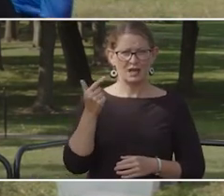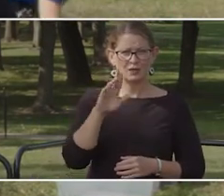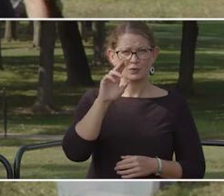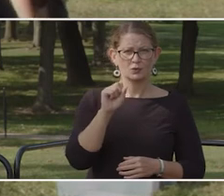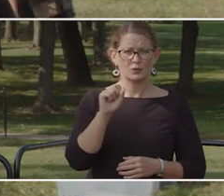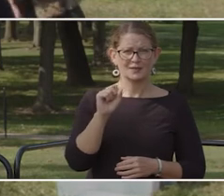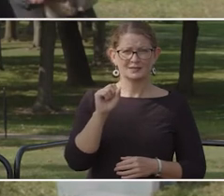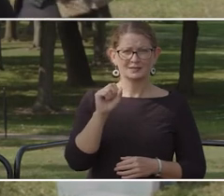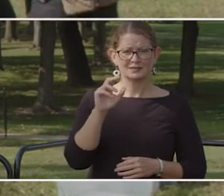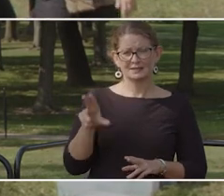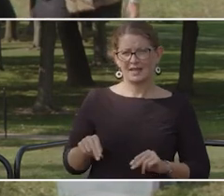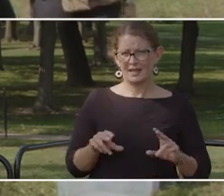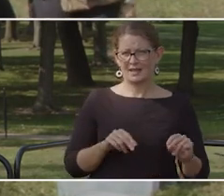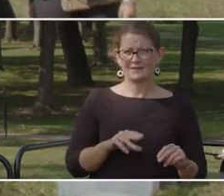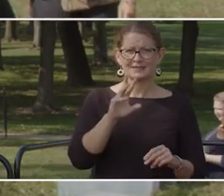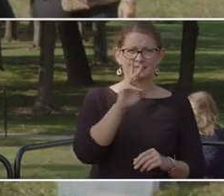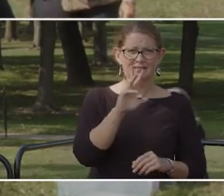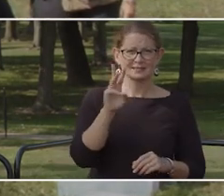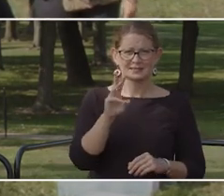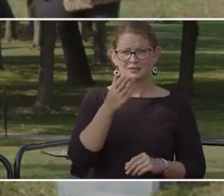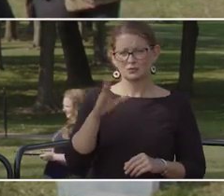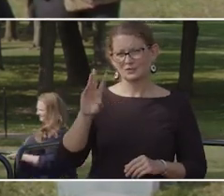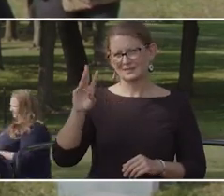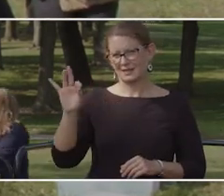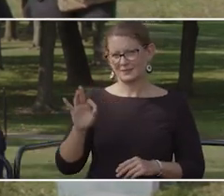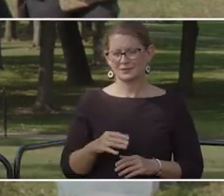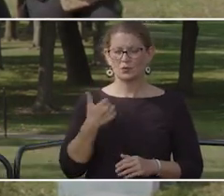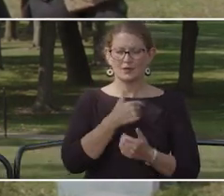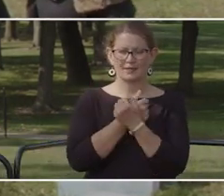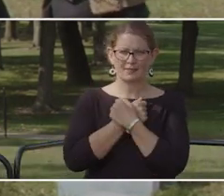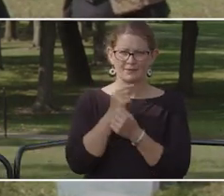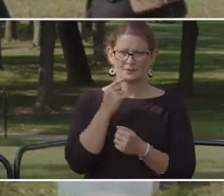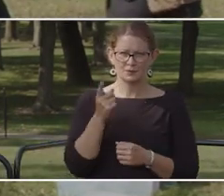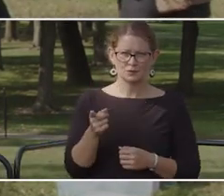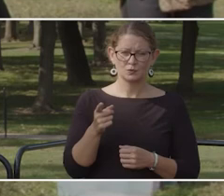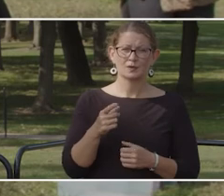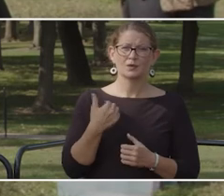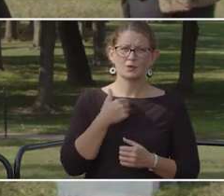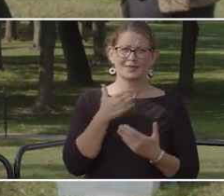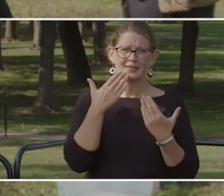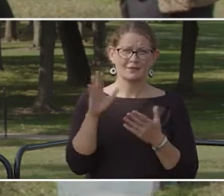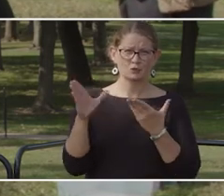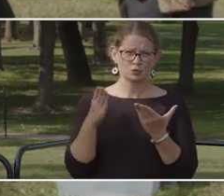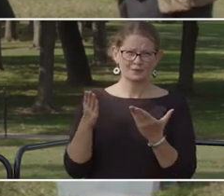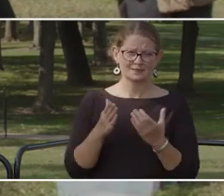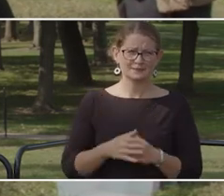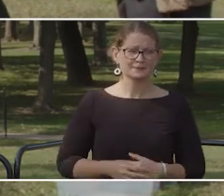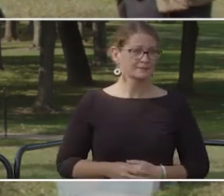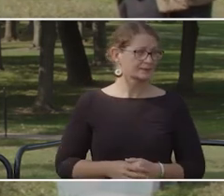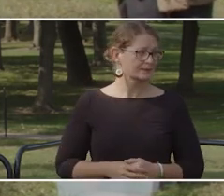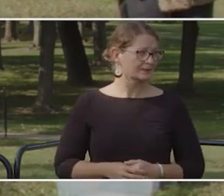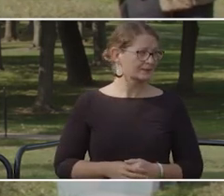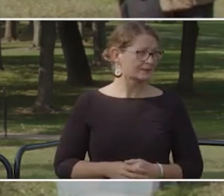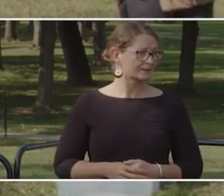Navy, 1966 through 1969. We love you and miss you, and we thank you for your service. It's my